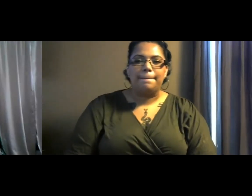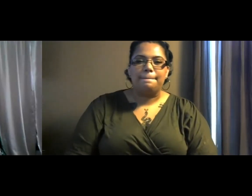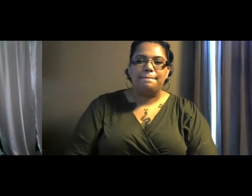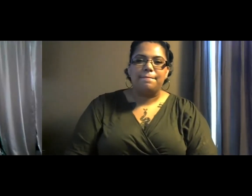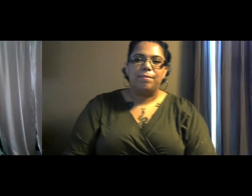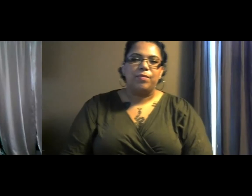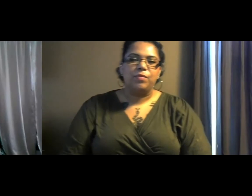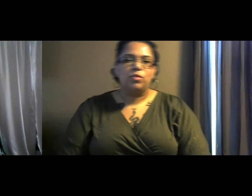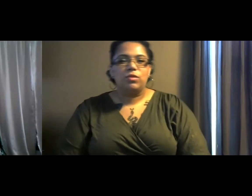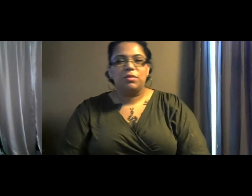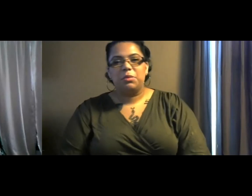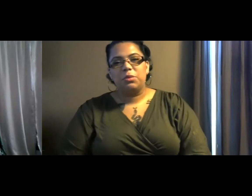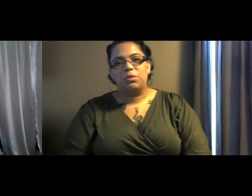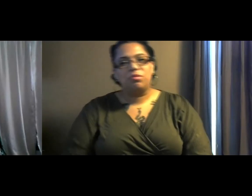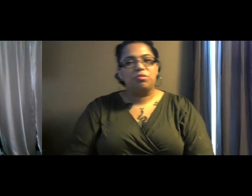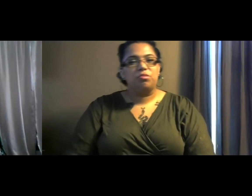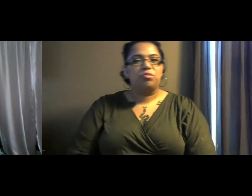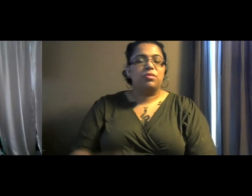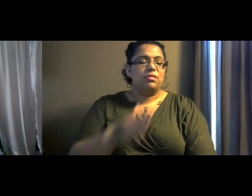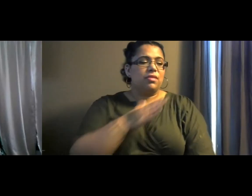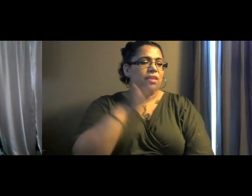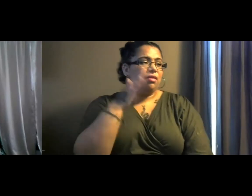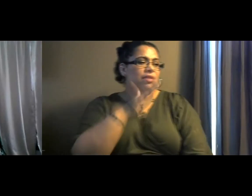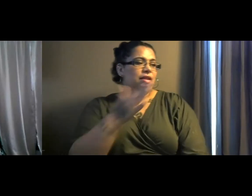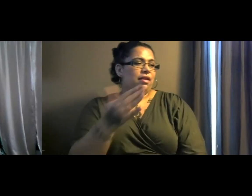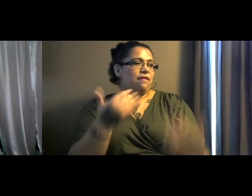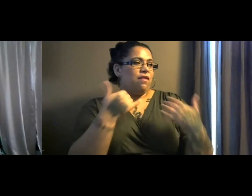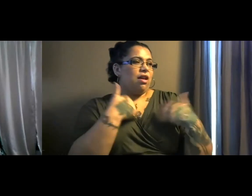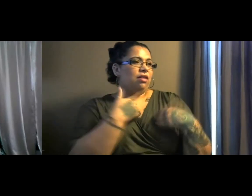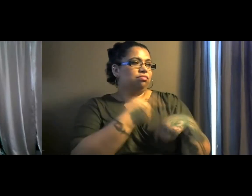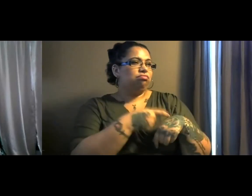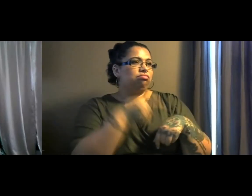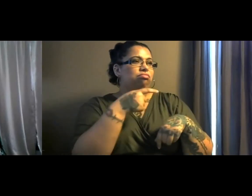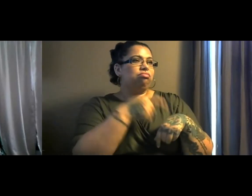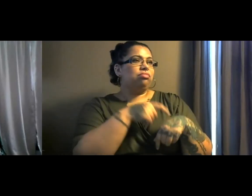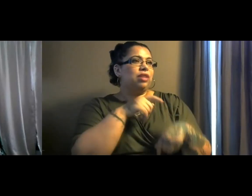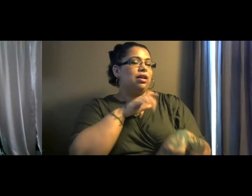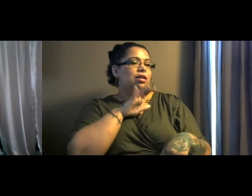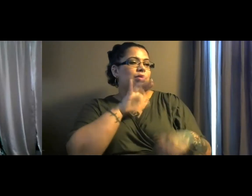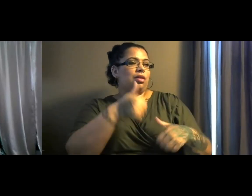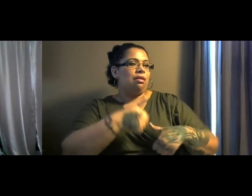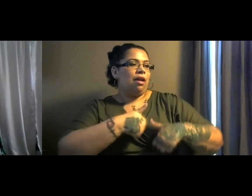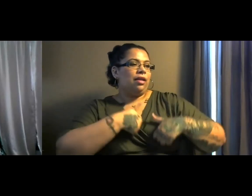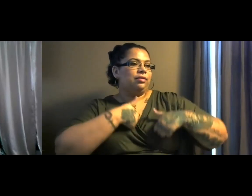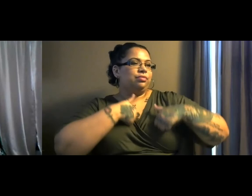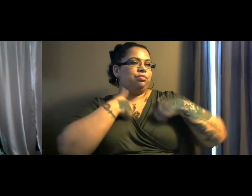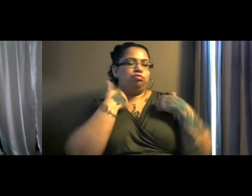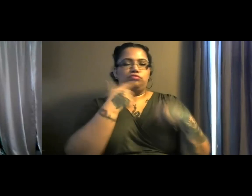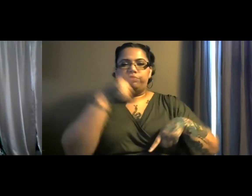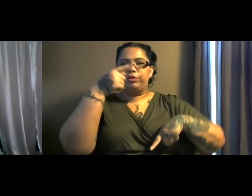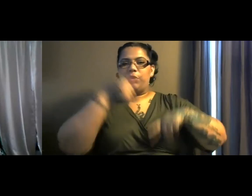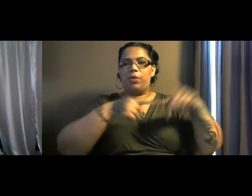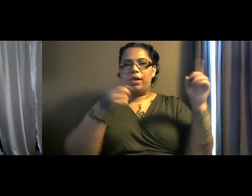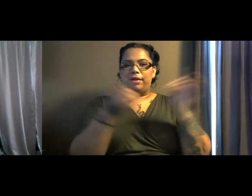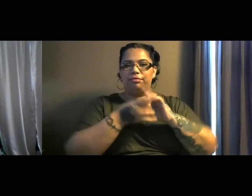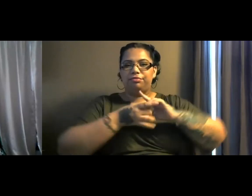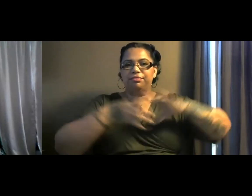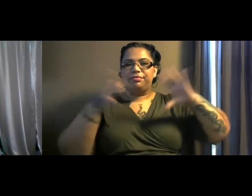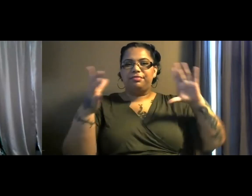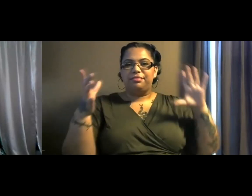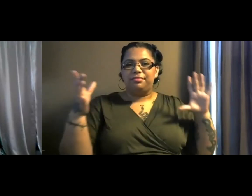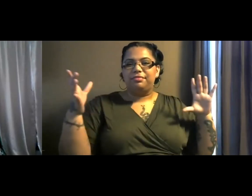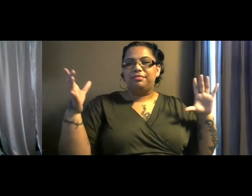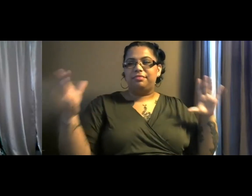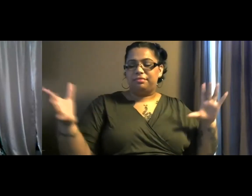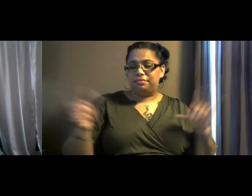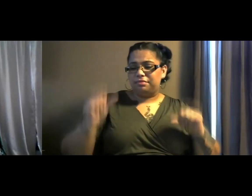Even if you never had a moment in your life when you were freed enough to let yourself go, it's okay to take a little leap of